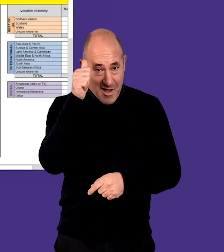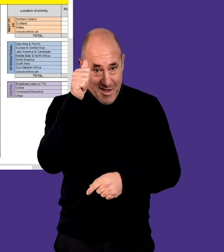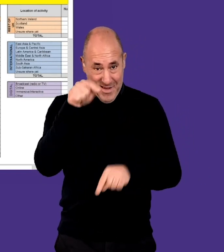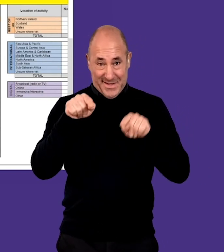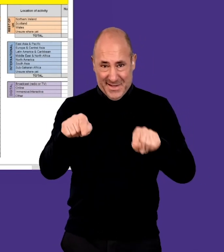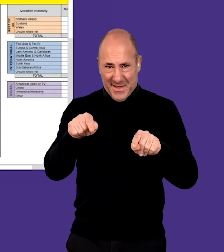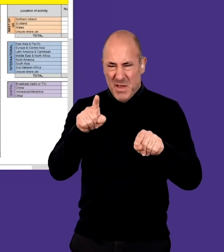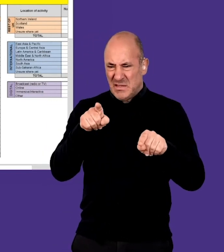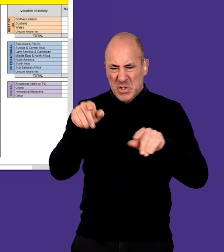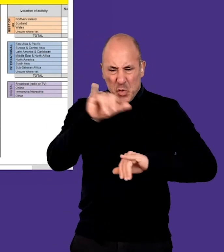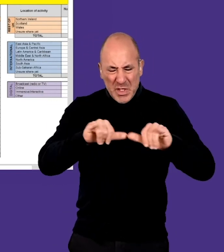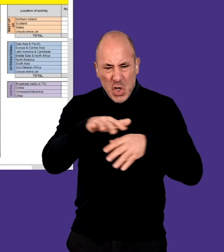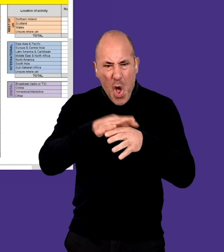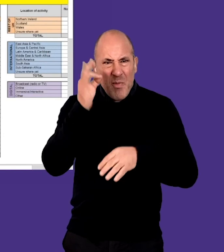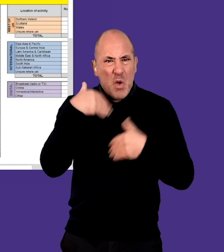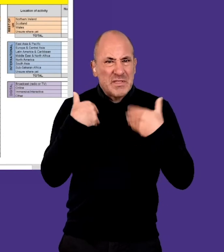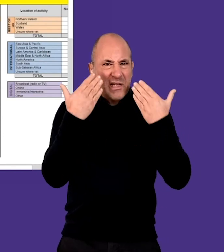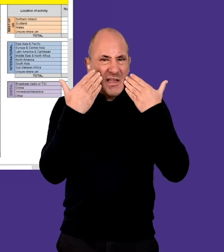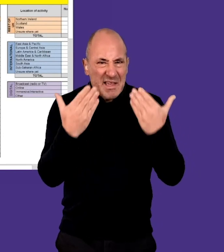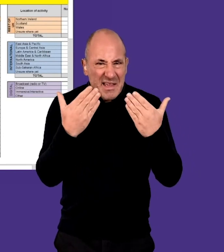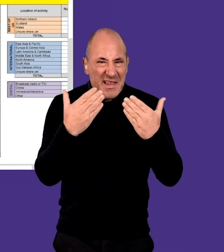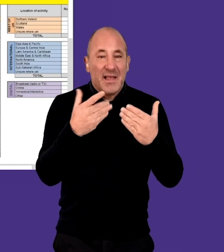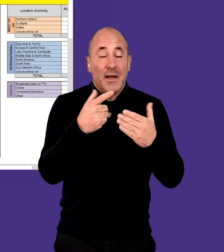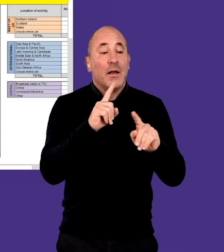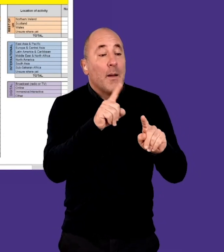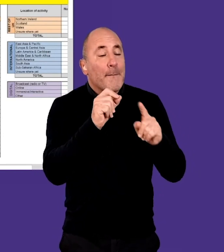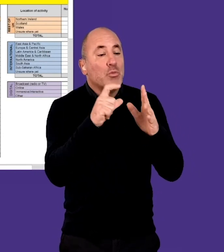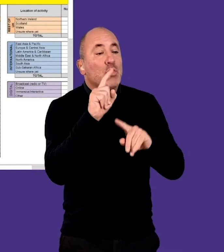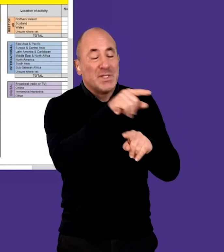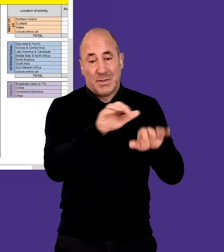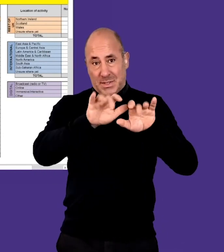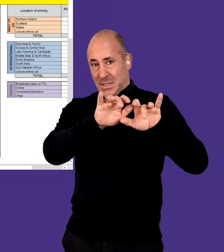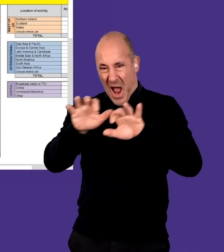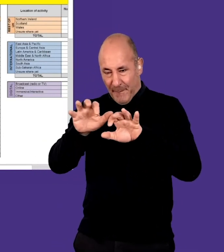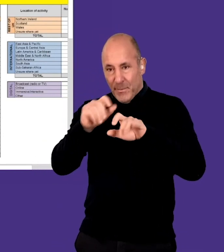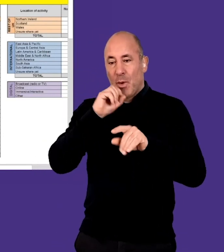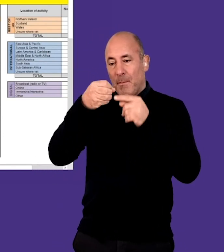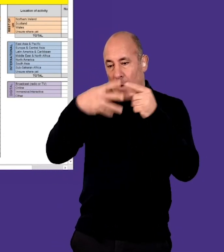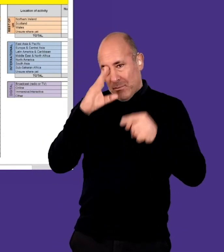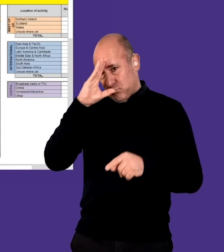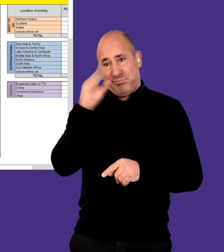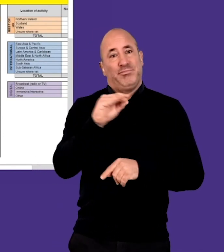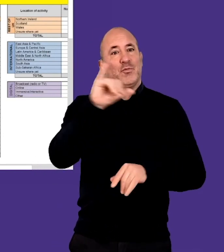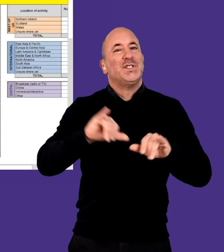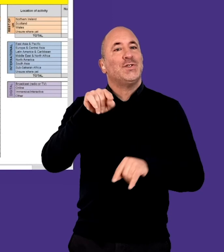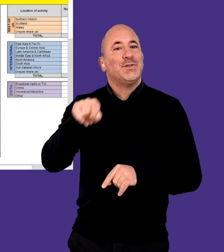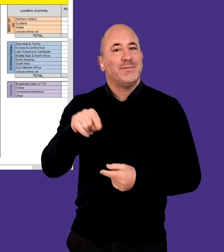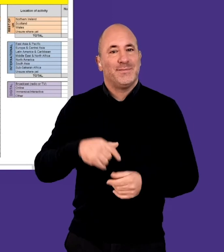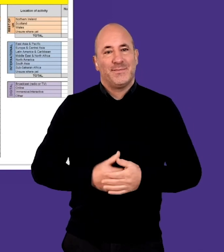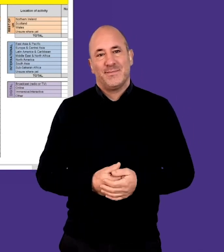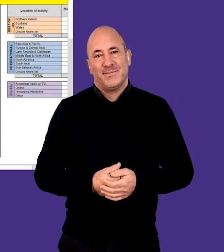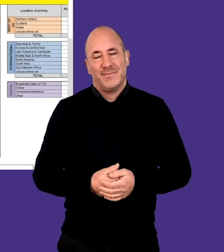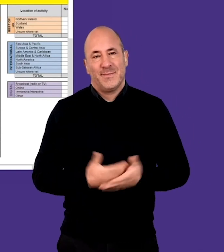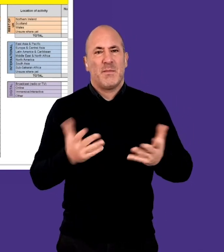venue that you want to do some activity in, but you don't know which local authority it's in, you can add the postcode there